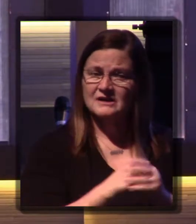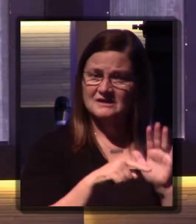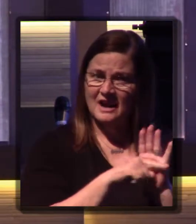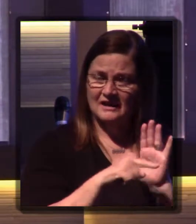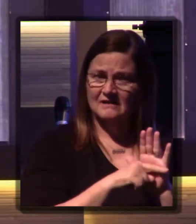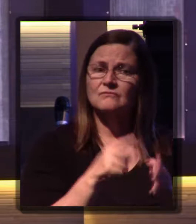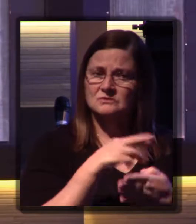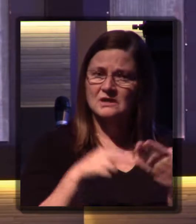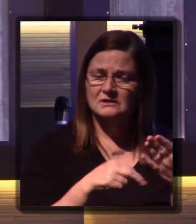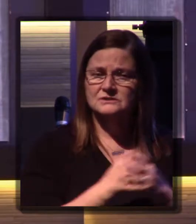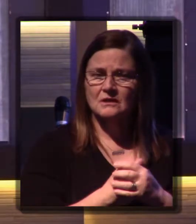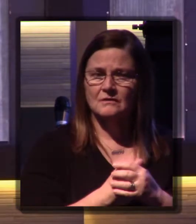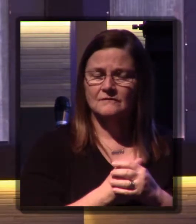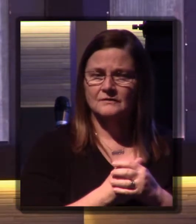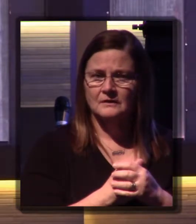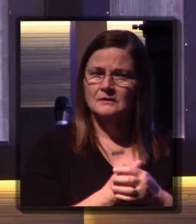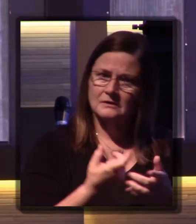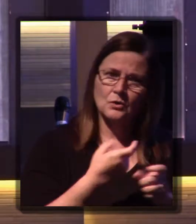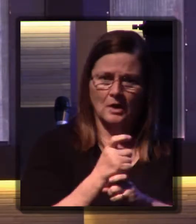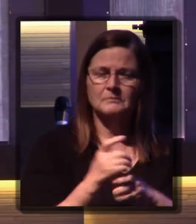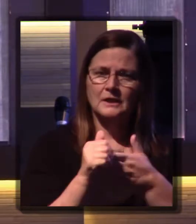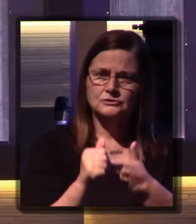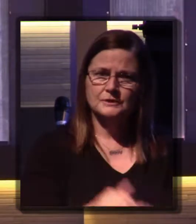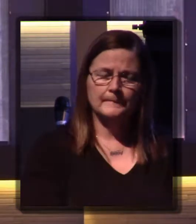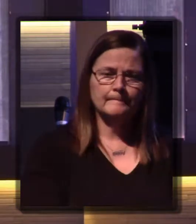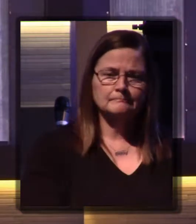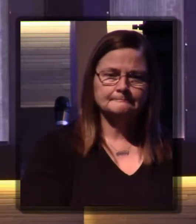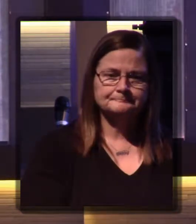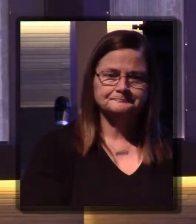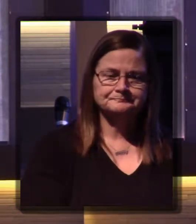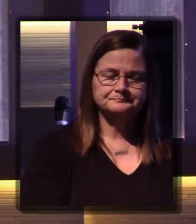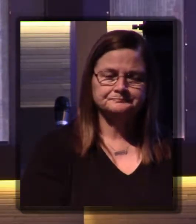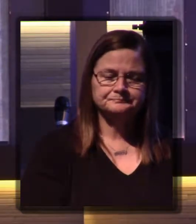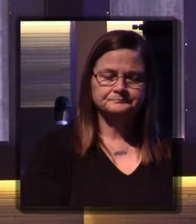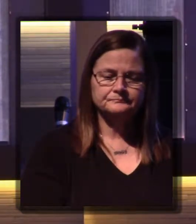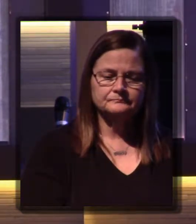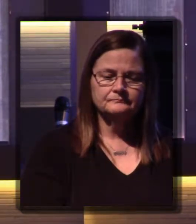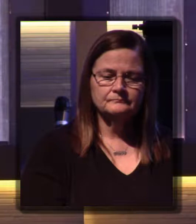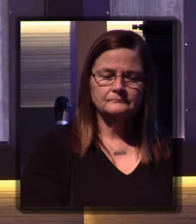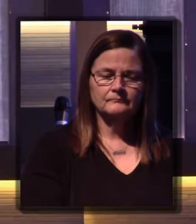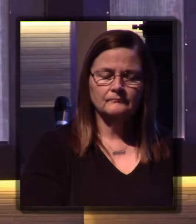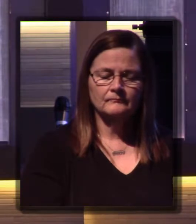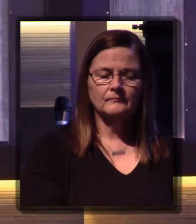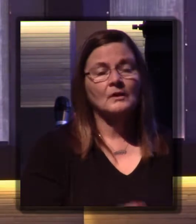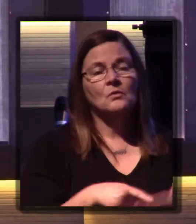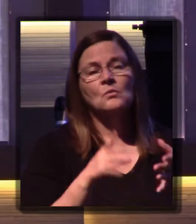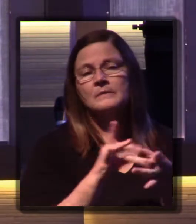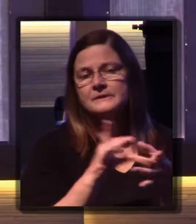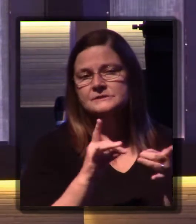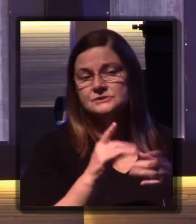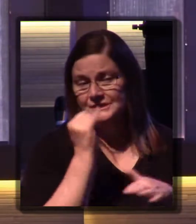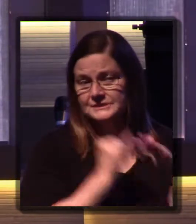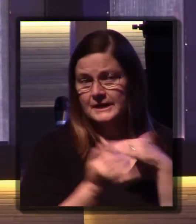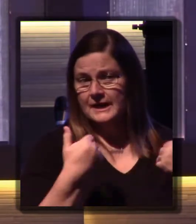negative consequences of ungodly leadership. And so, what message does